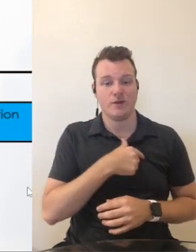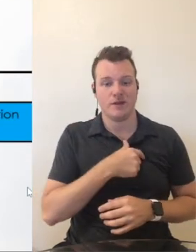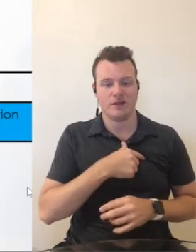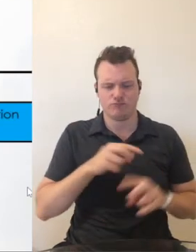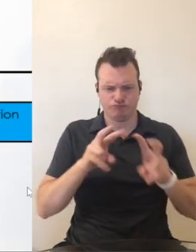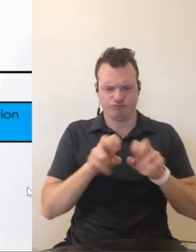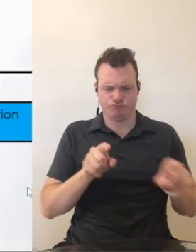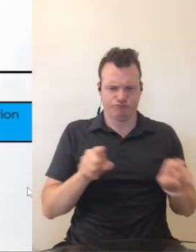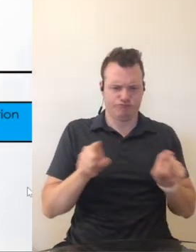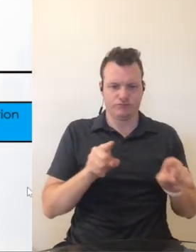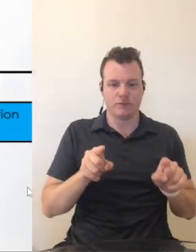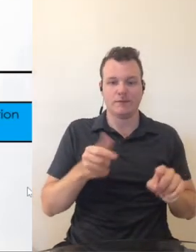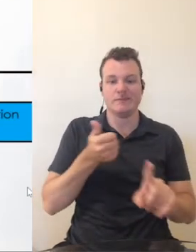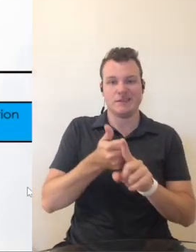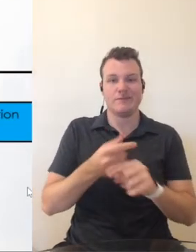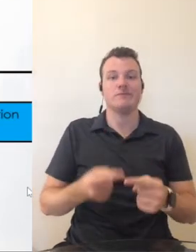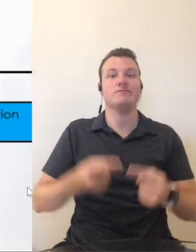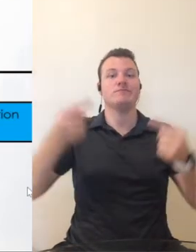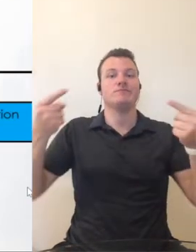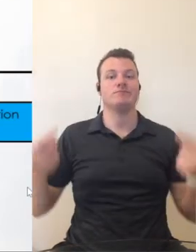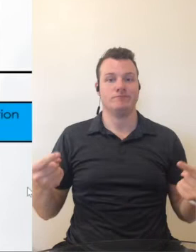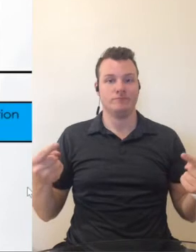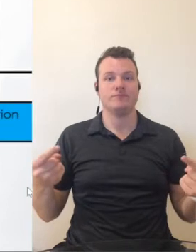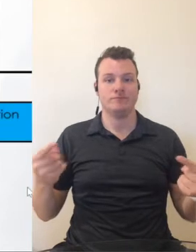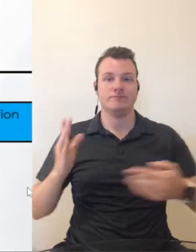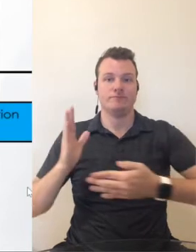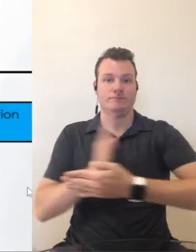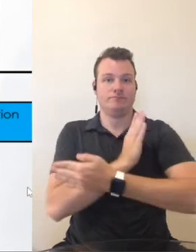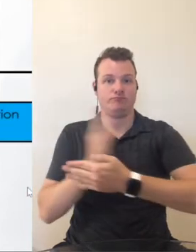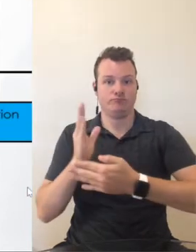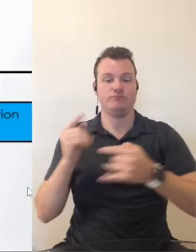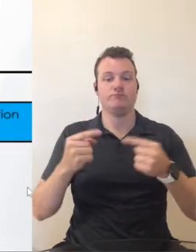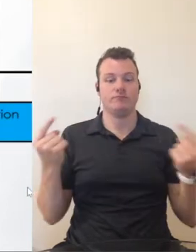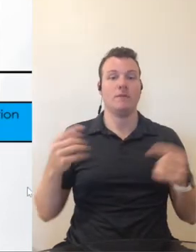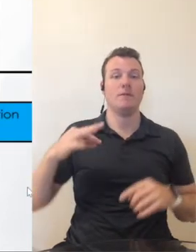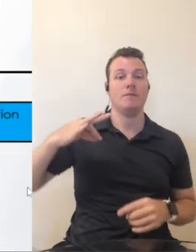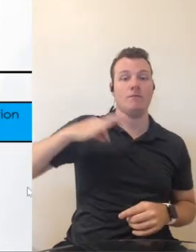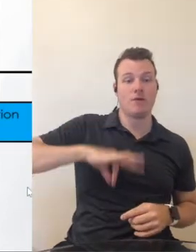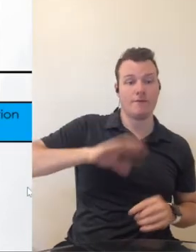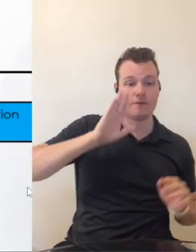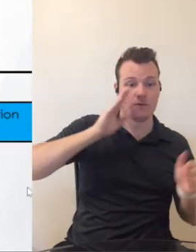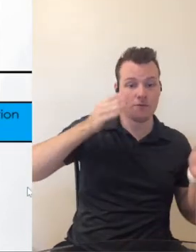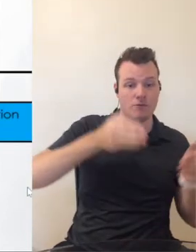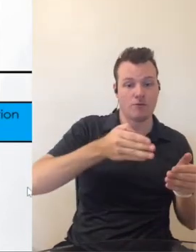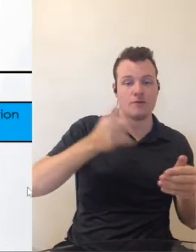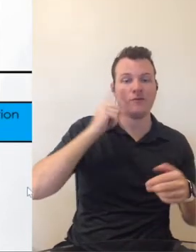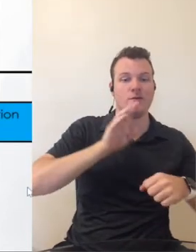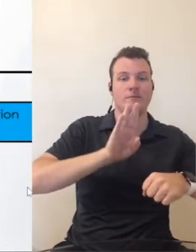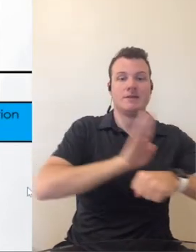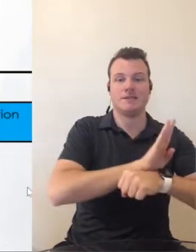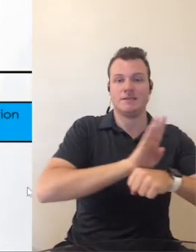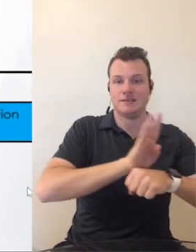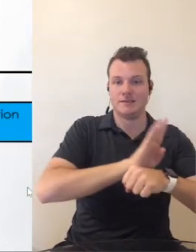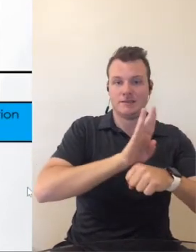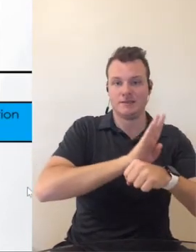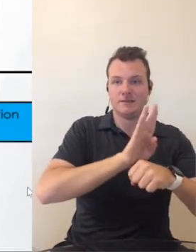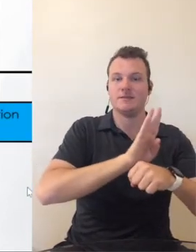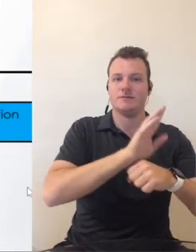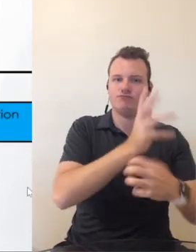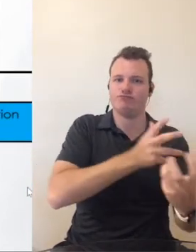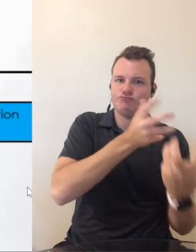both of these, they're on the opposite ends of the spectrum. The profit-oriented is designed for the practice